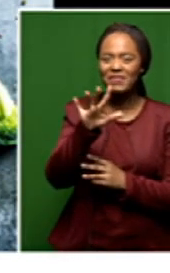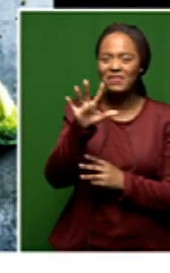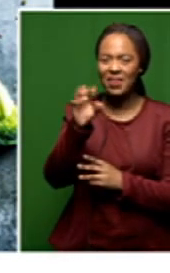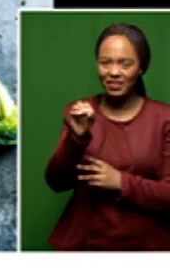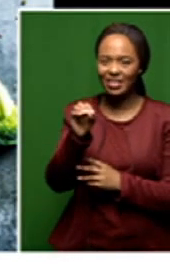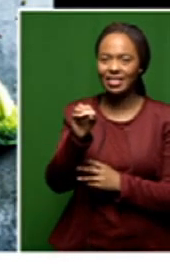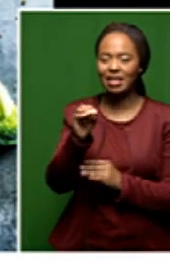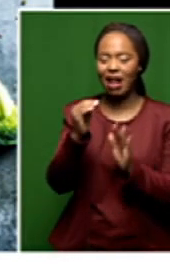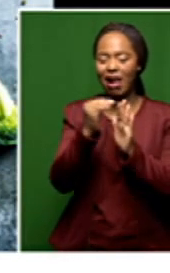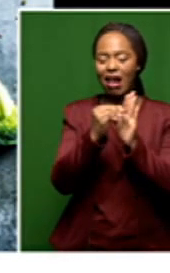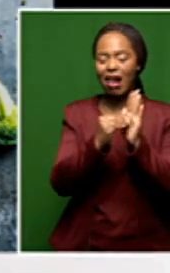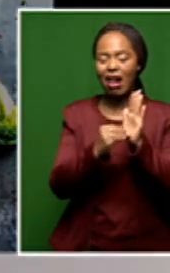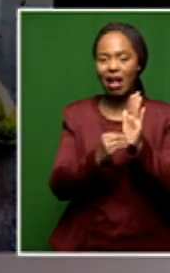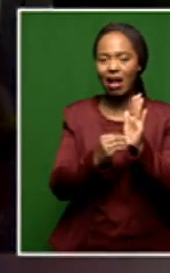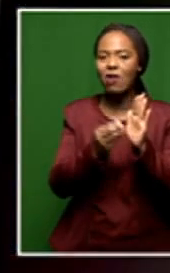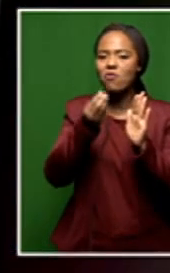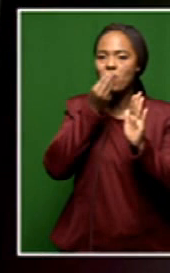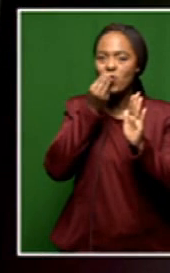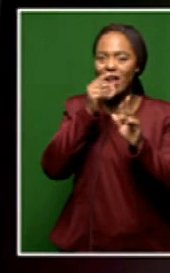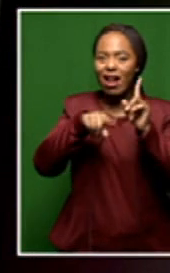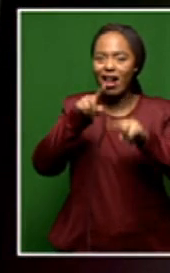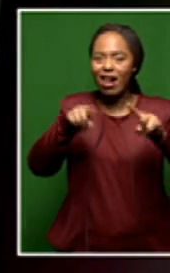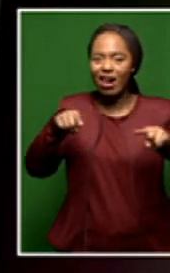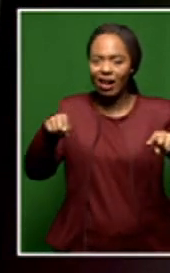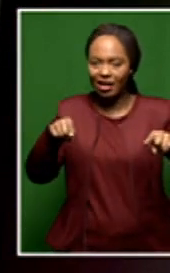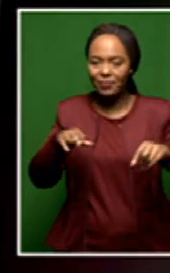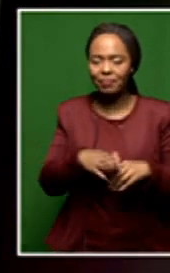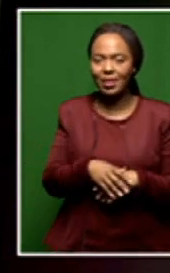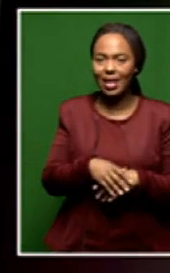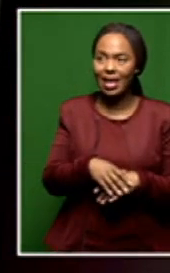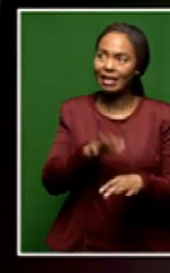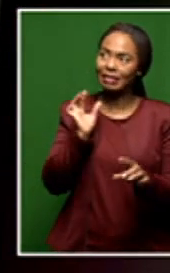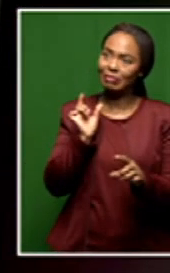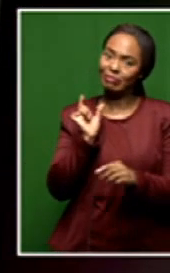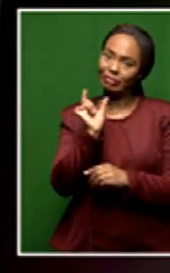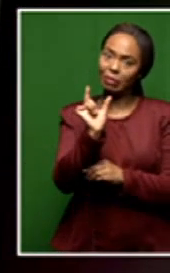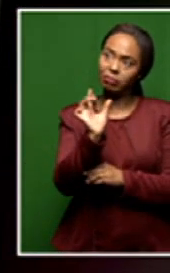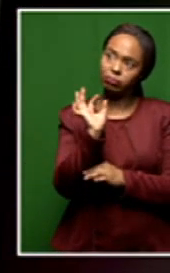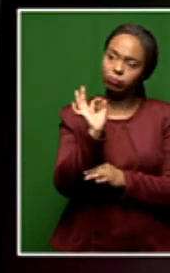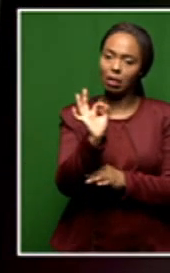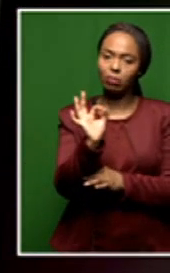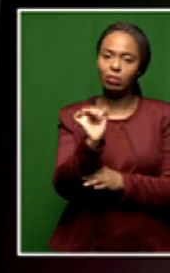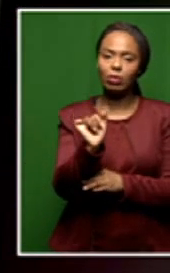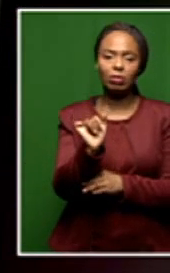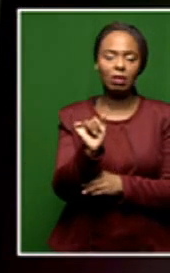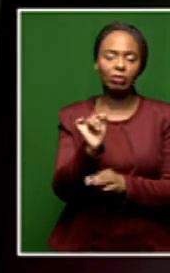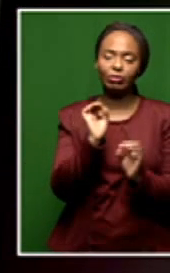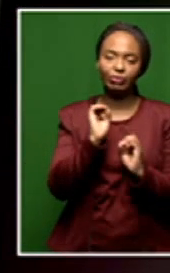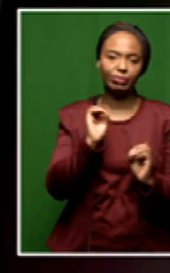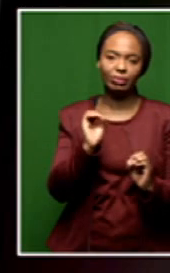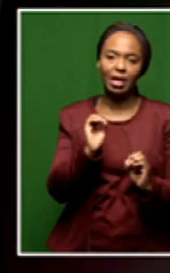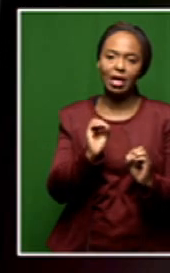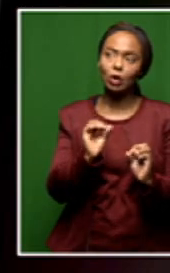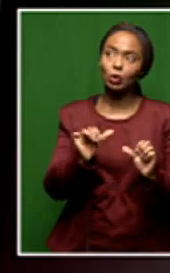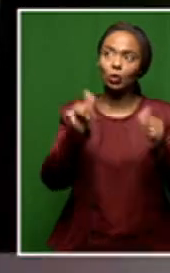book. And, there's no scientific definition for a superfood. For me, a superfood is, first of